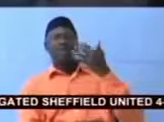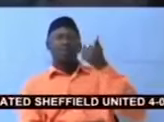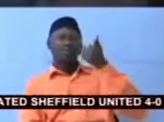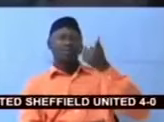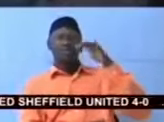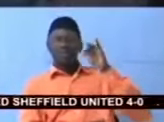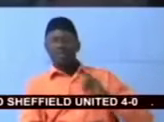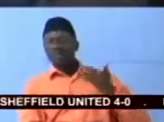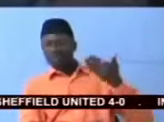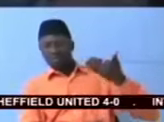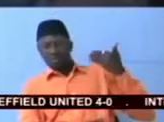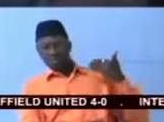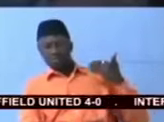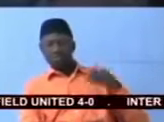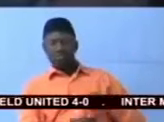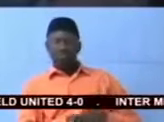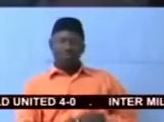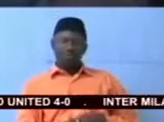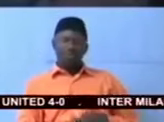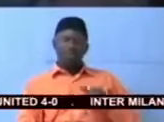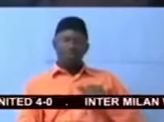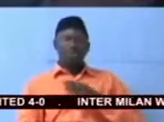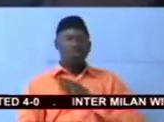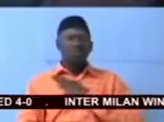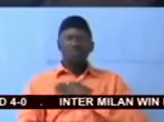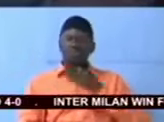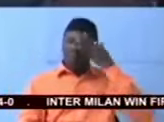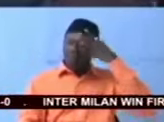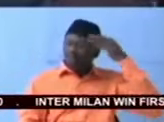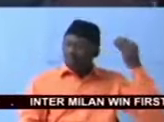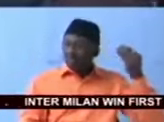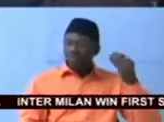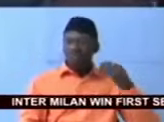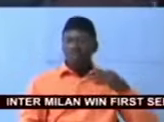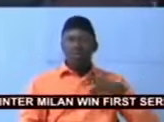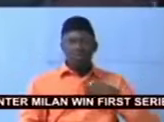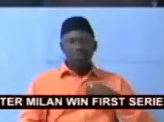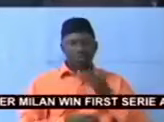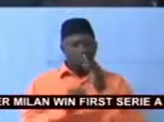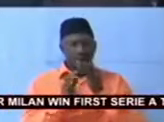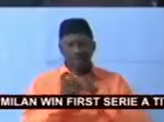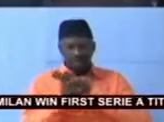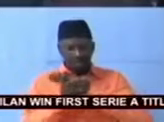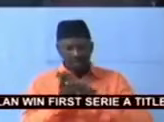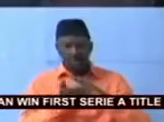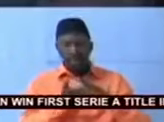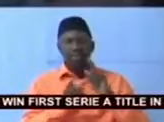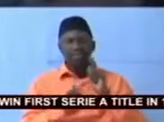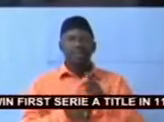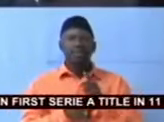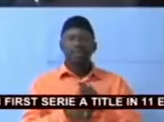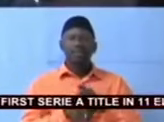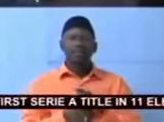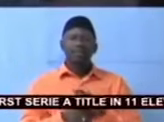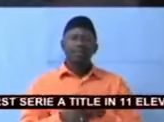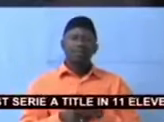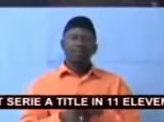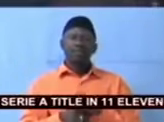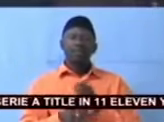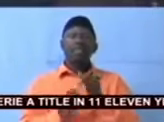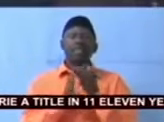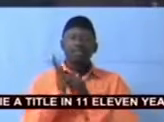But I also forgot to state clearly that the issue of bail was